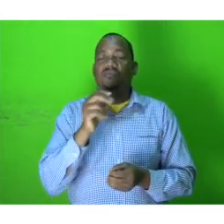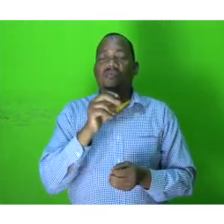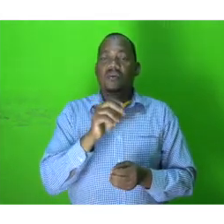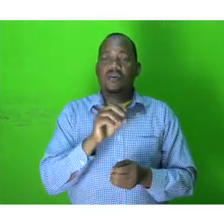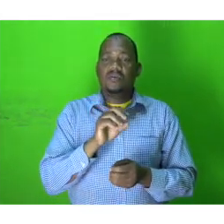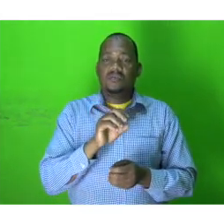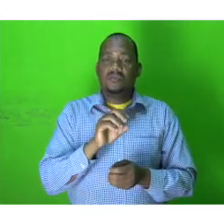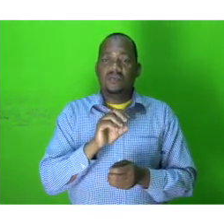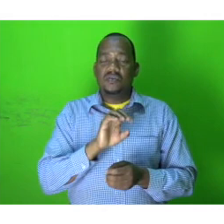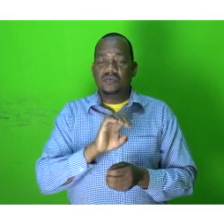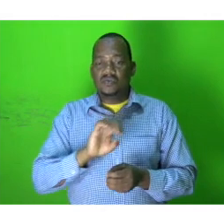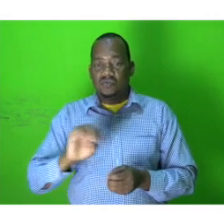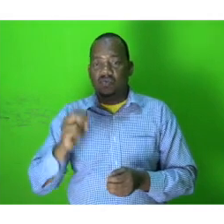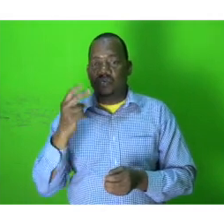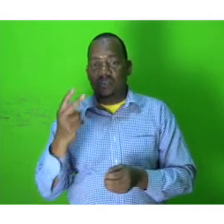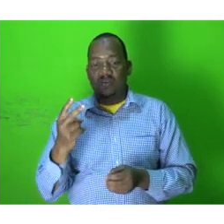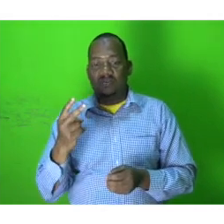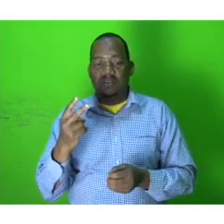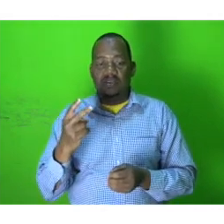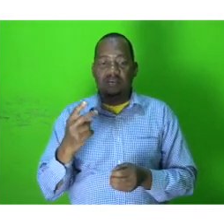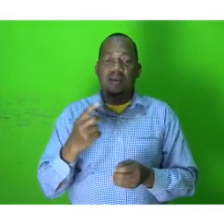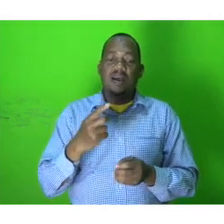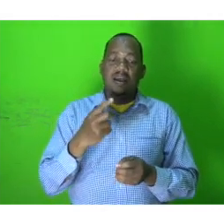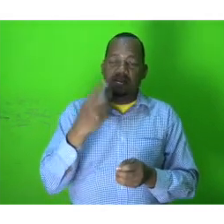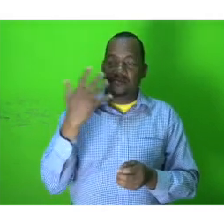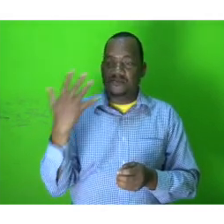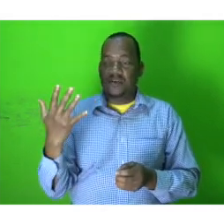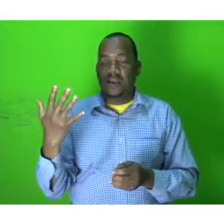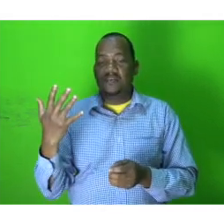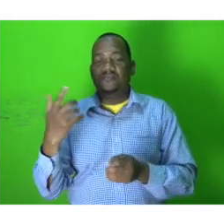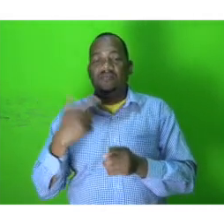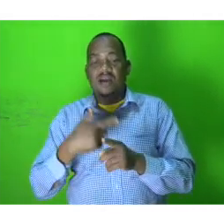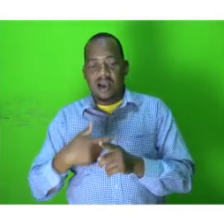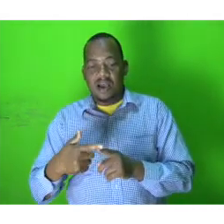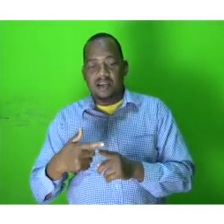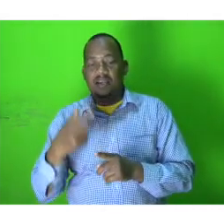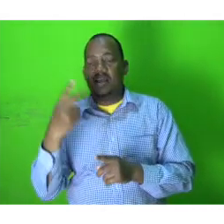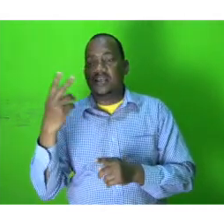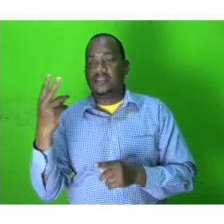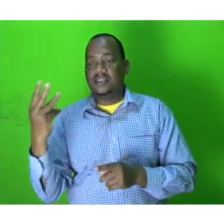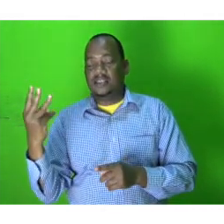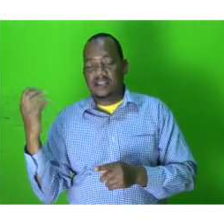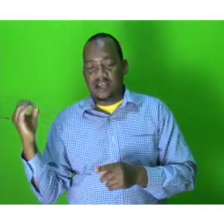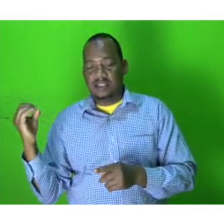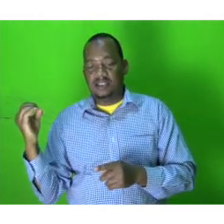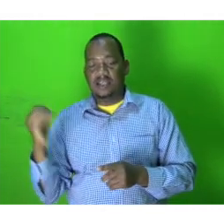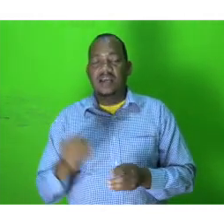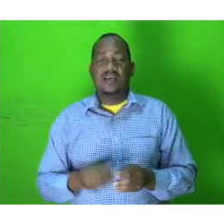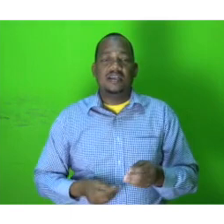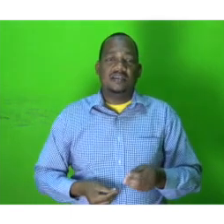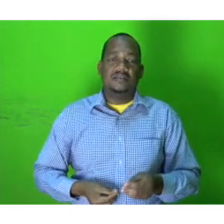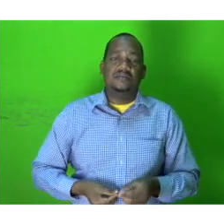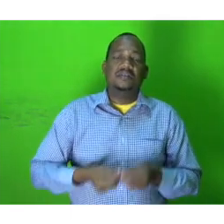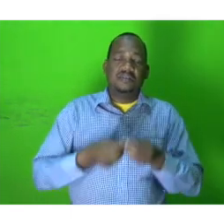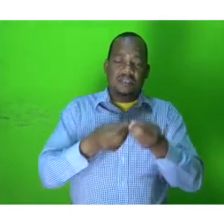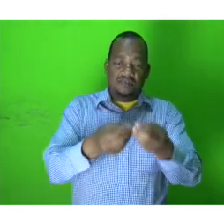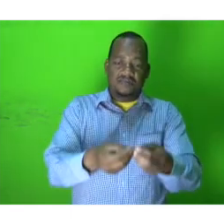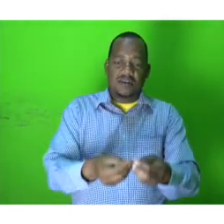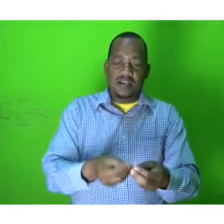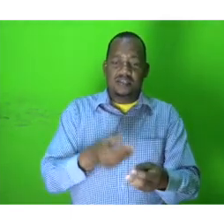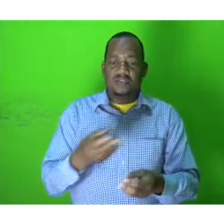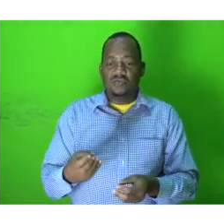2,530 were received by Kilua, paid and credited into the